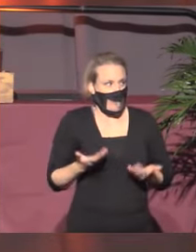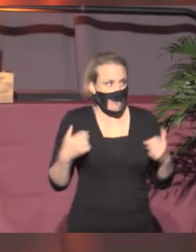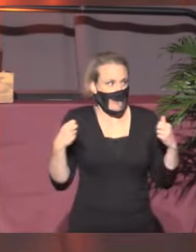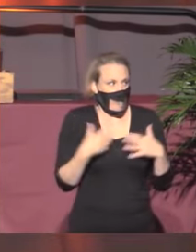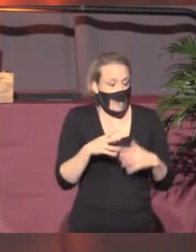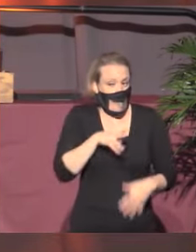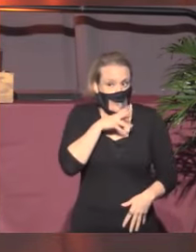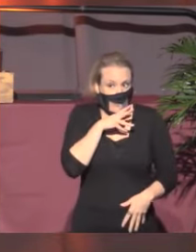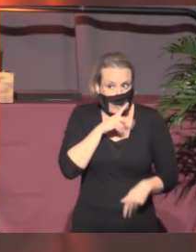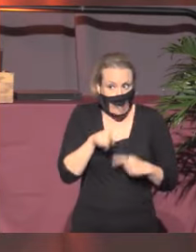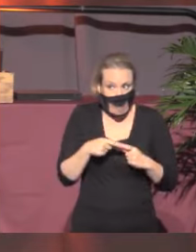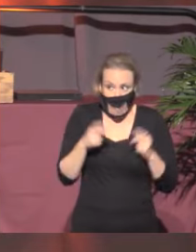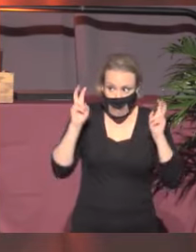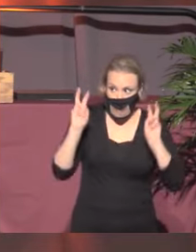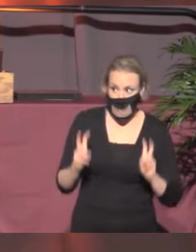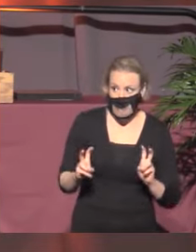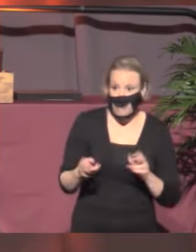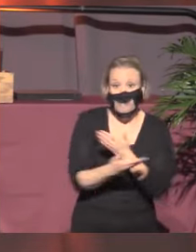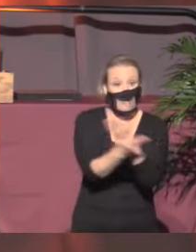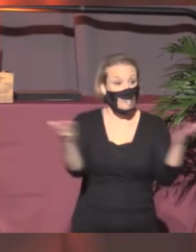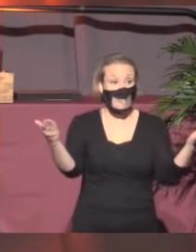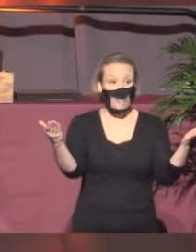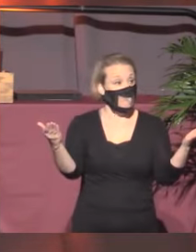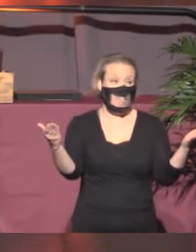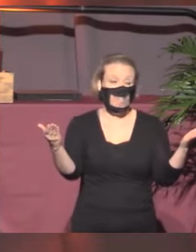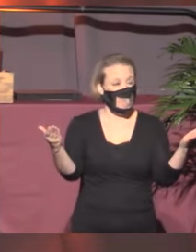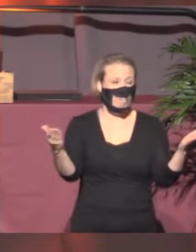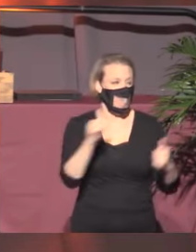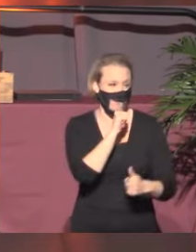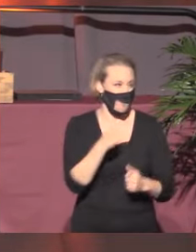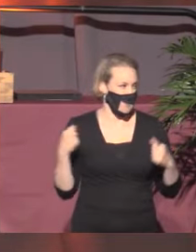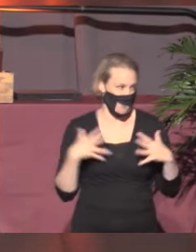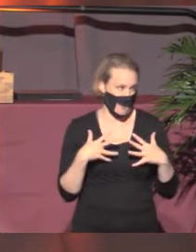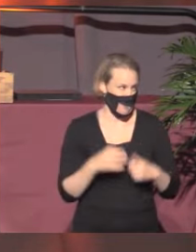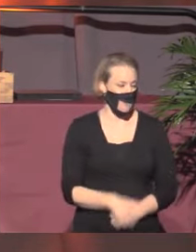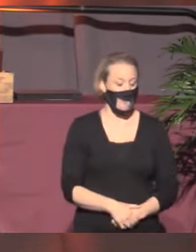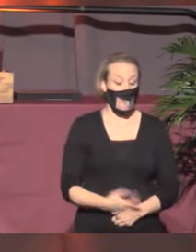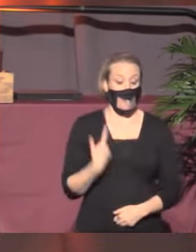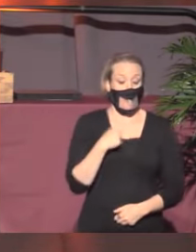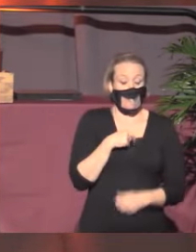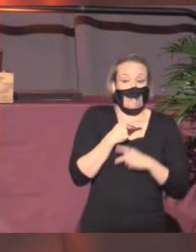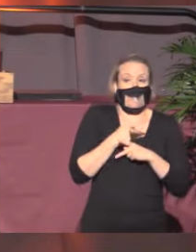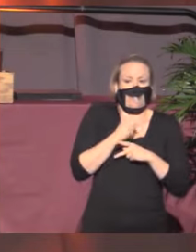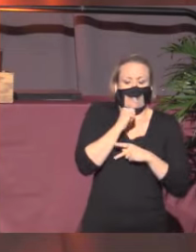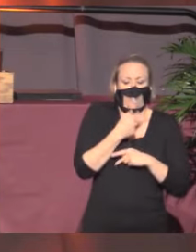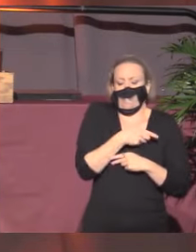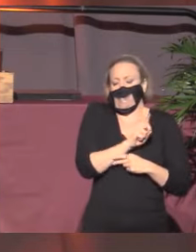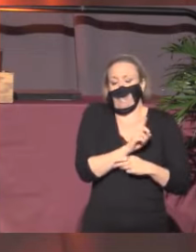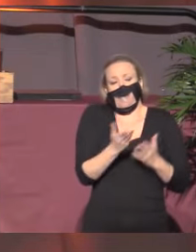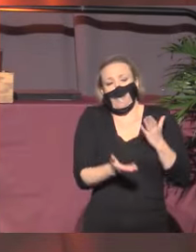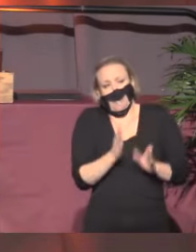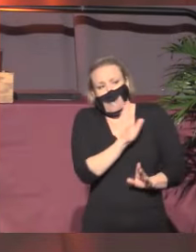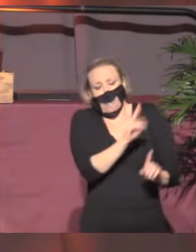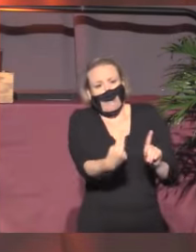But you, our students, have not been. We've been careful not to offend those whose views might be